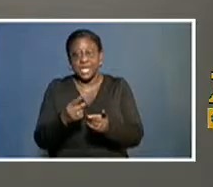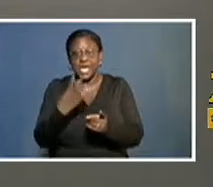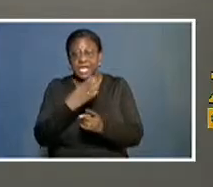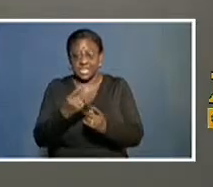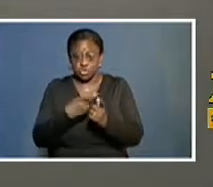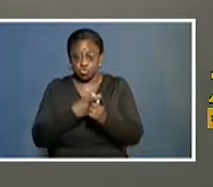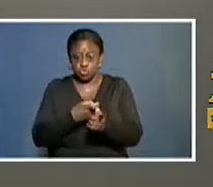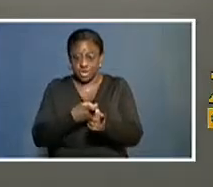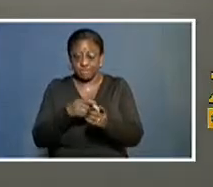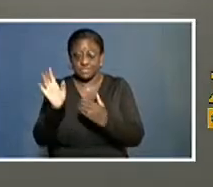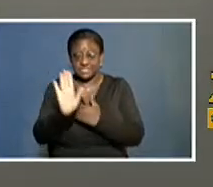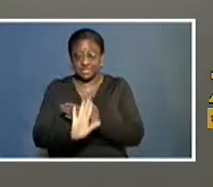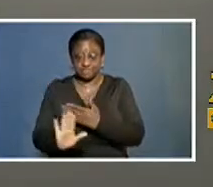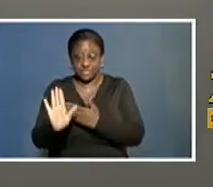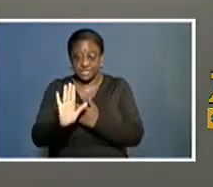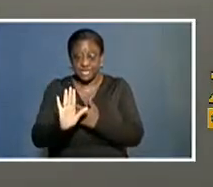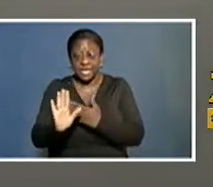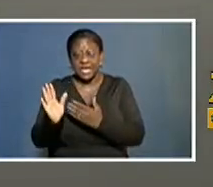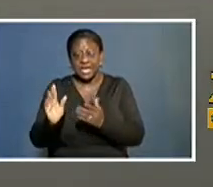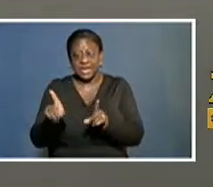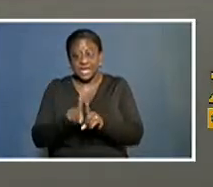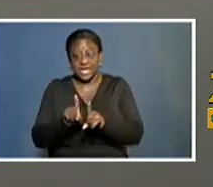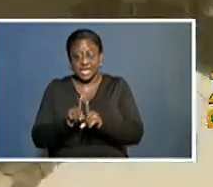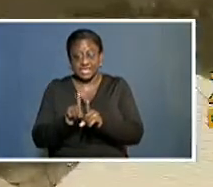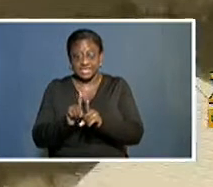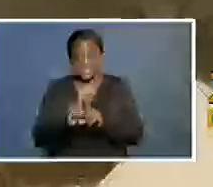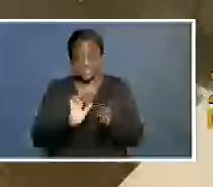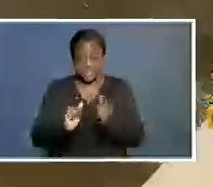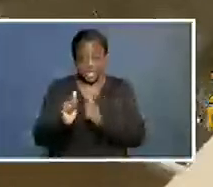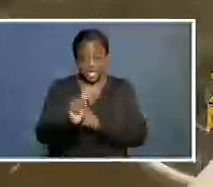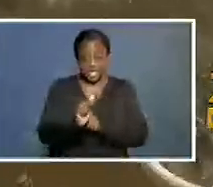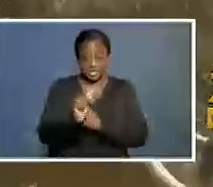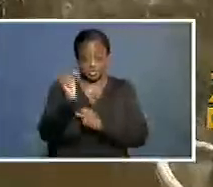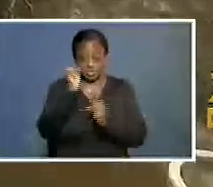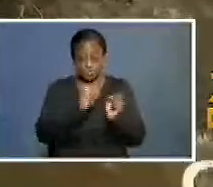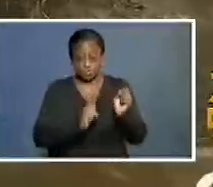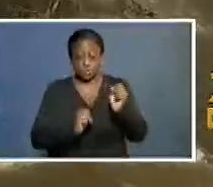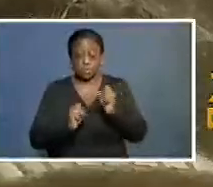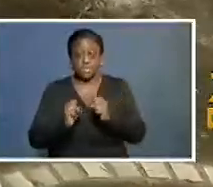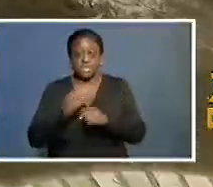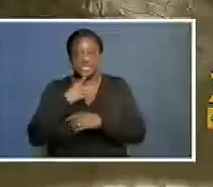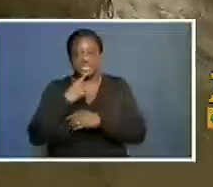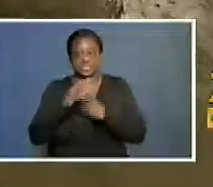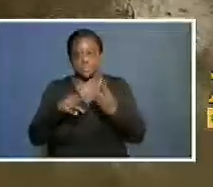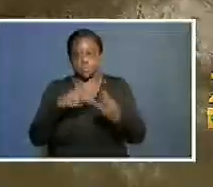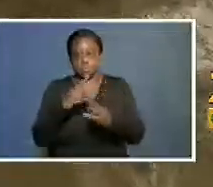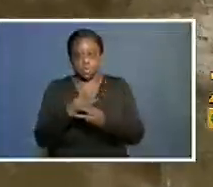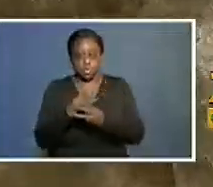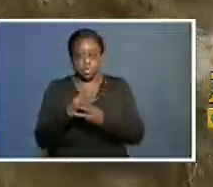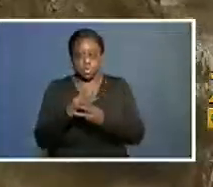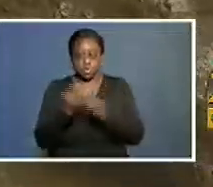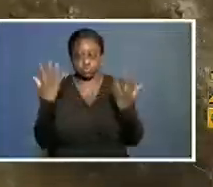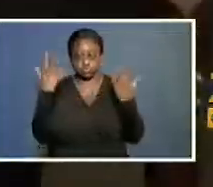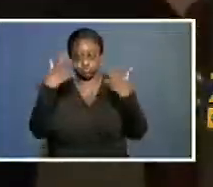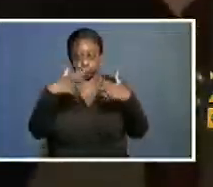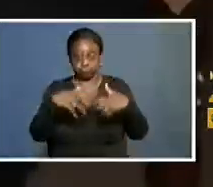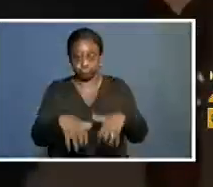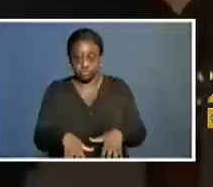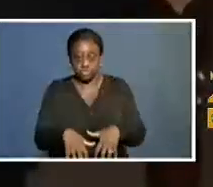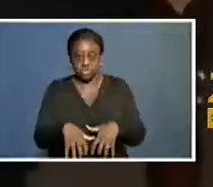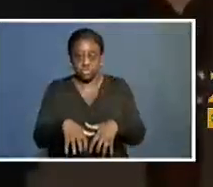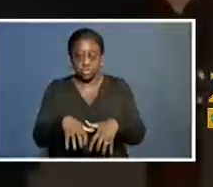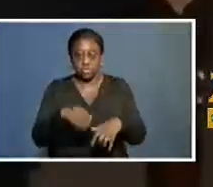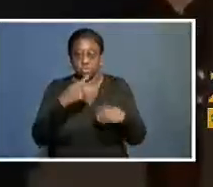safety. As the storm passed and the all clear was given to residents, Indra says her world immediately came crashing down when